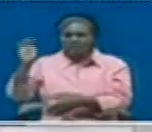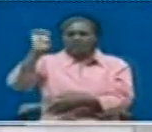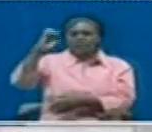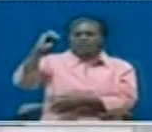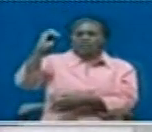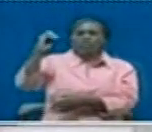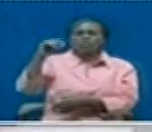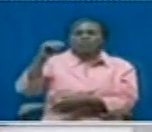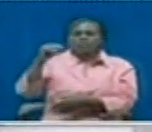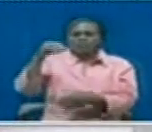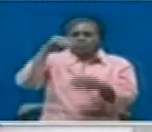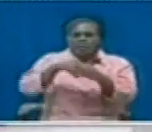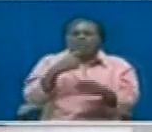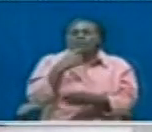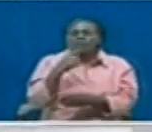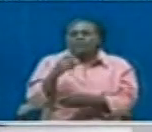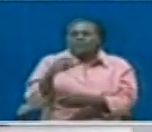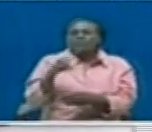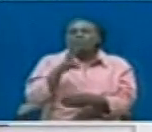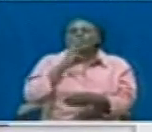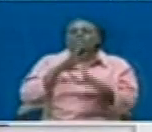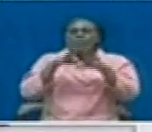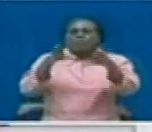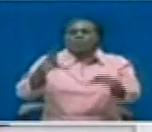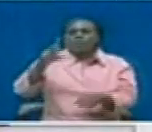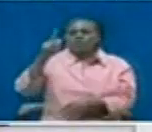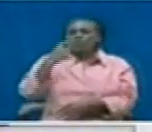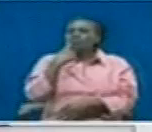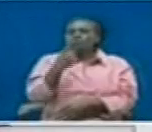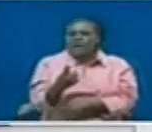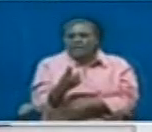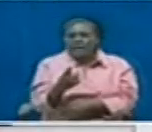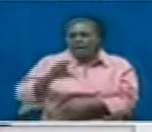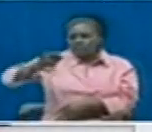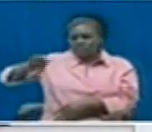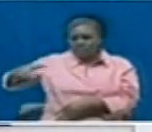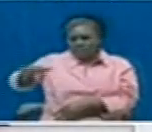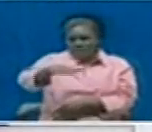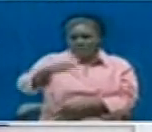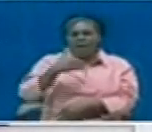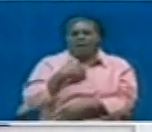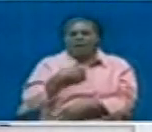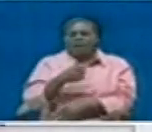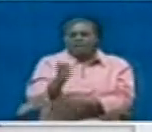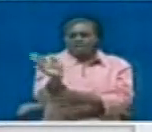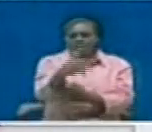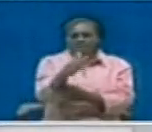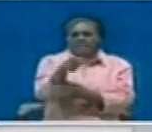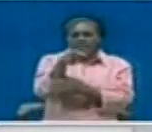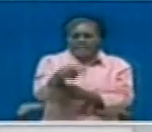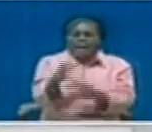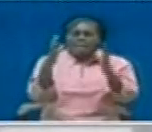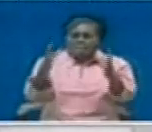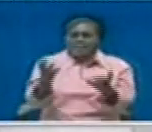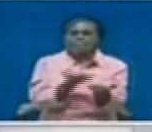Journal. Now, in the heart of Lake Turkana is a little-known island known as Longe’ch. Here, fishing is the main economic